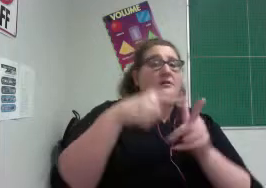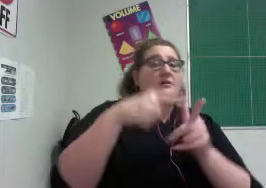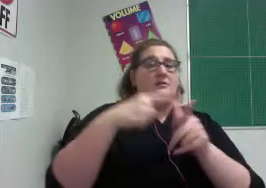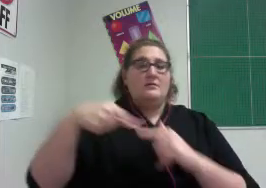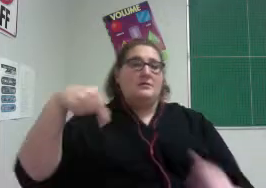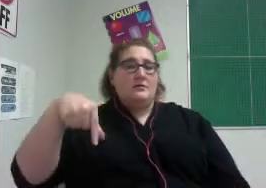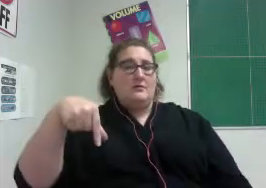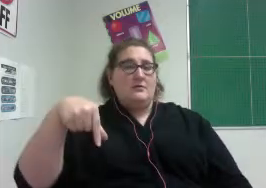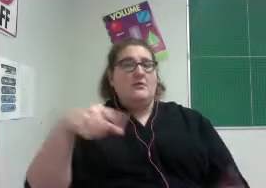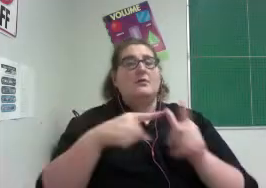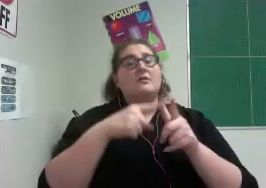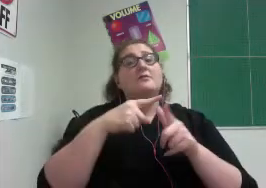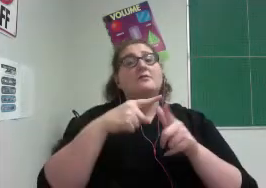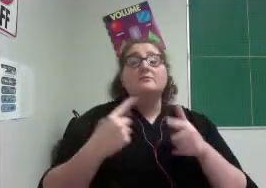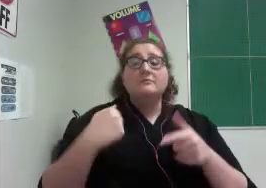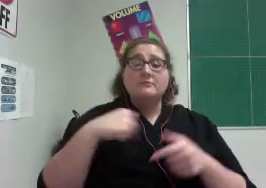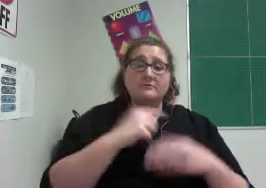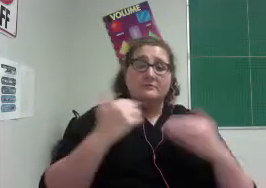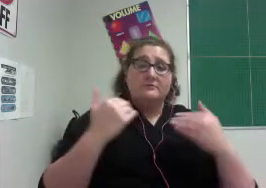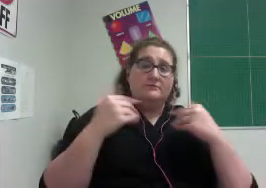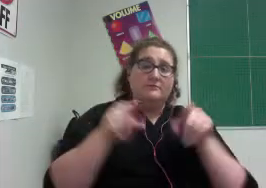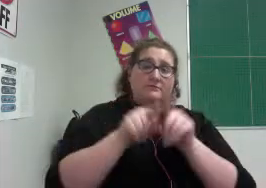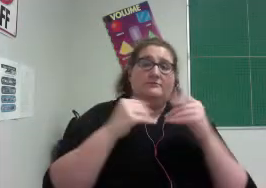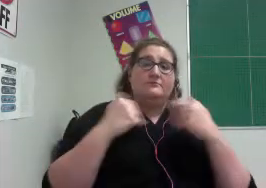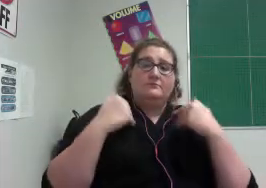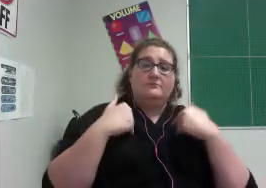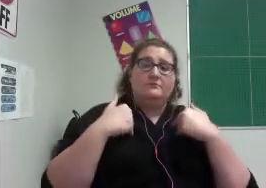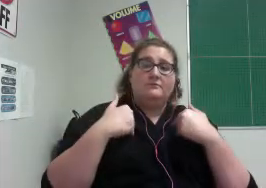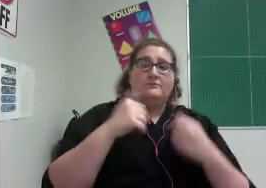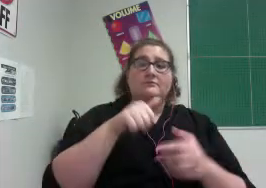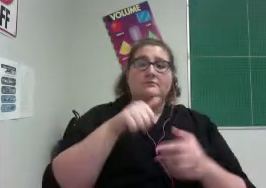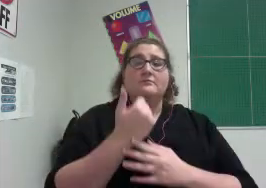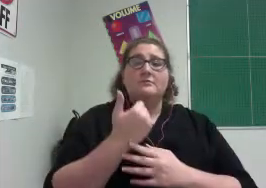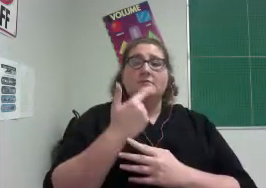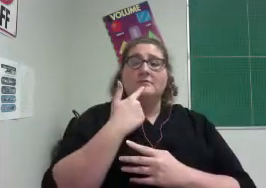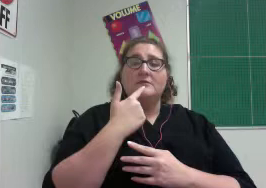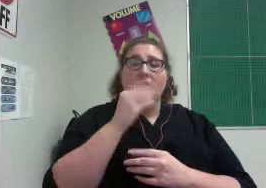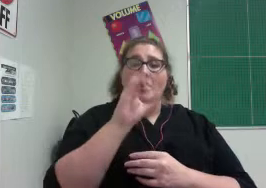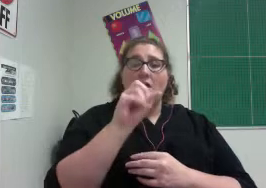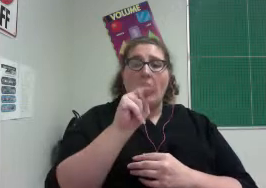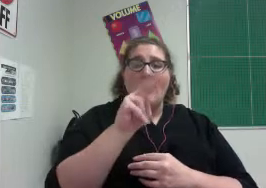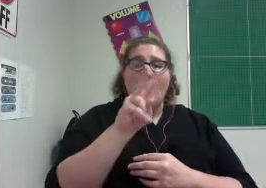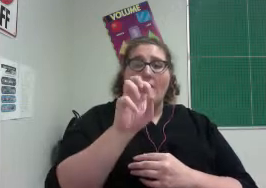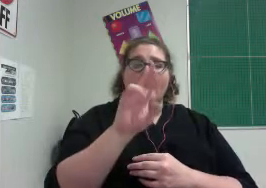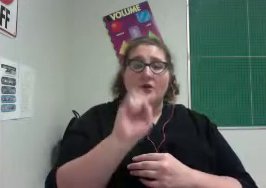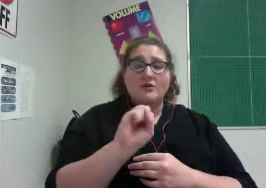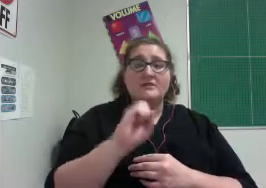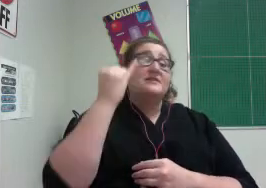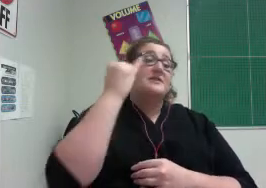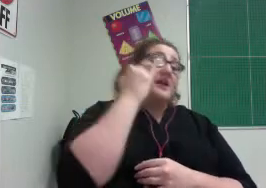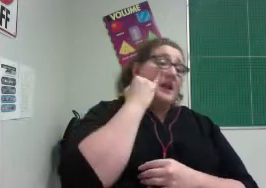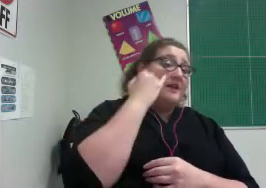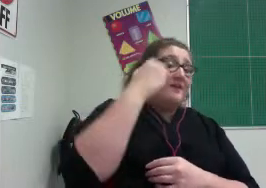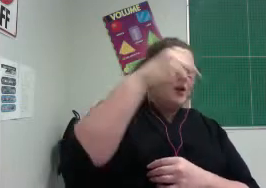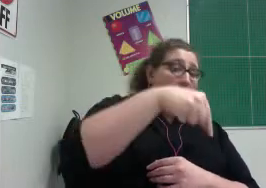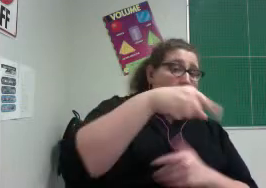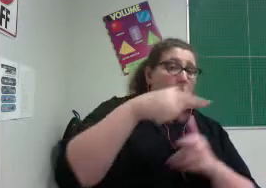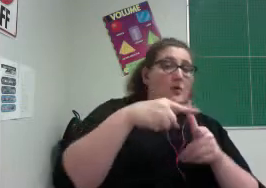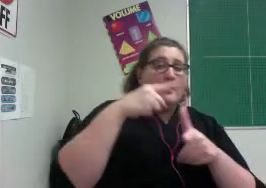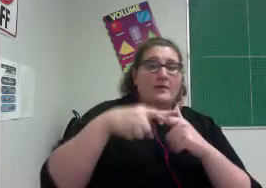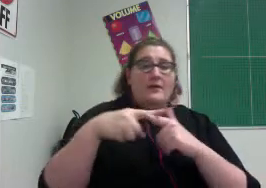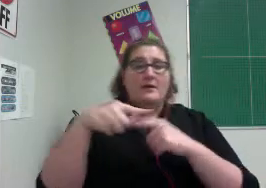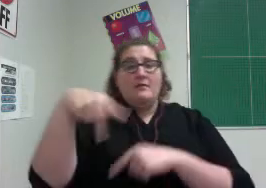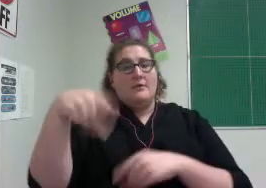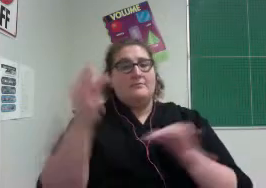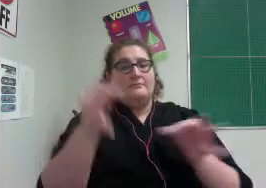P, then Q. Then we also have the converse of that statement that says if Q, then P. We switch